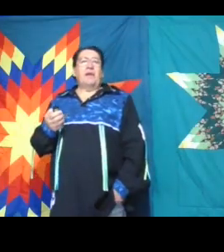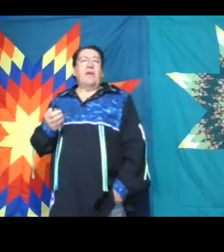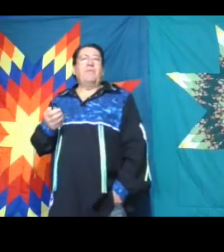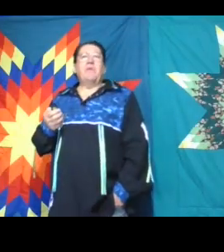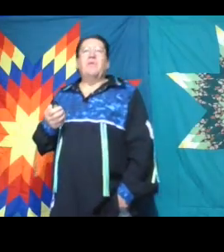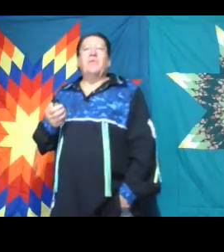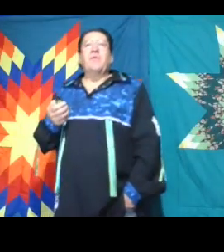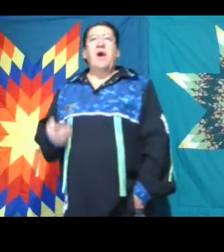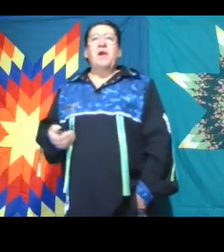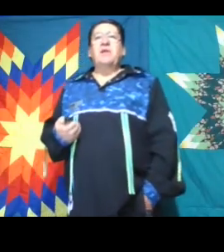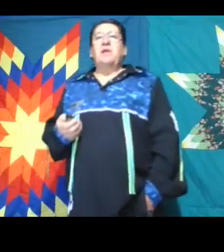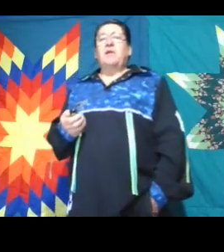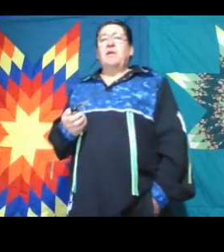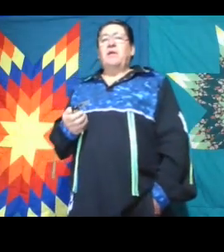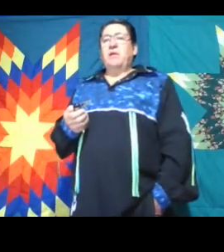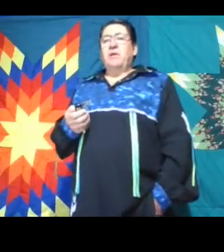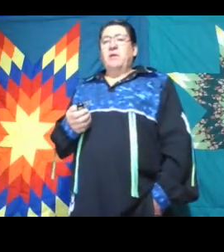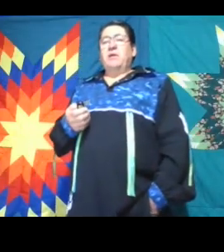And if you do not